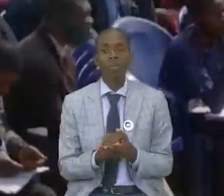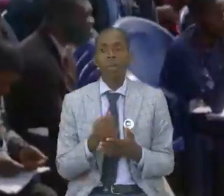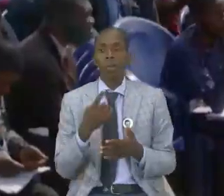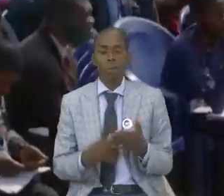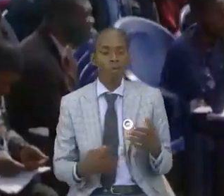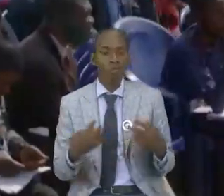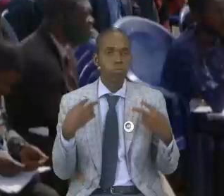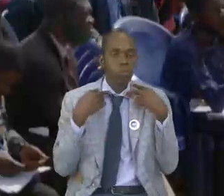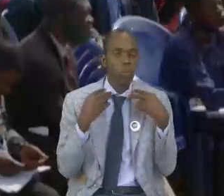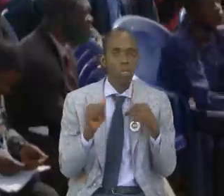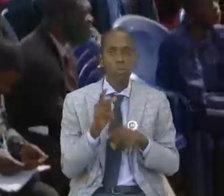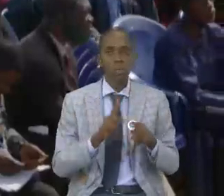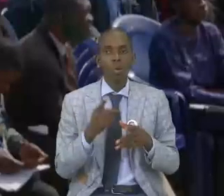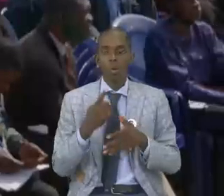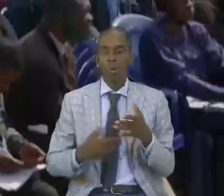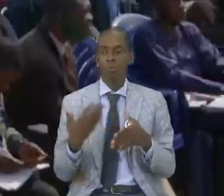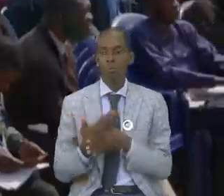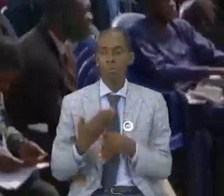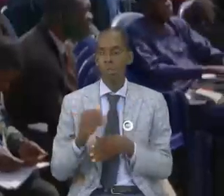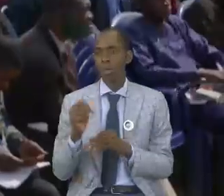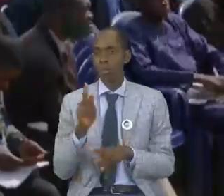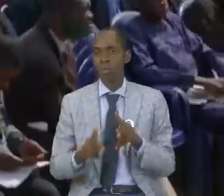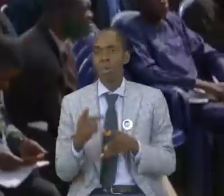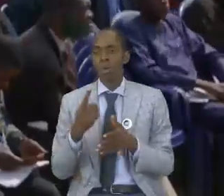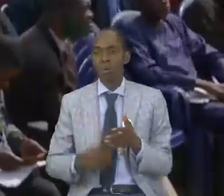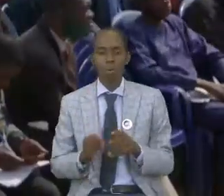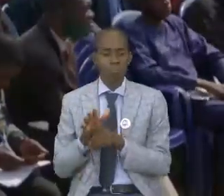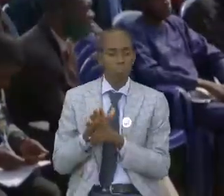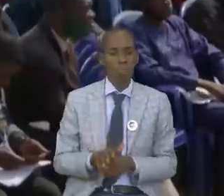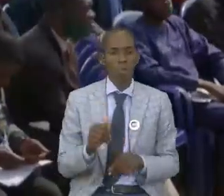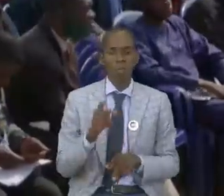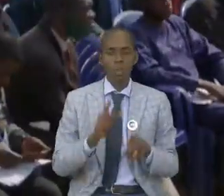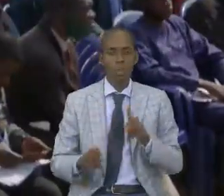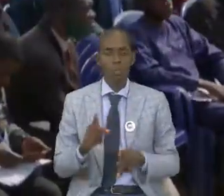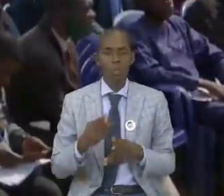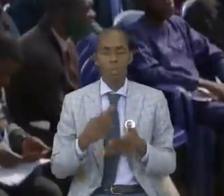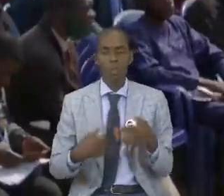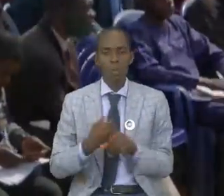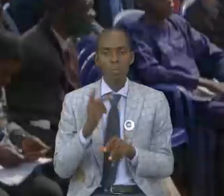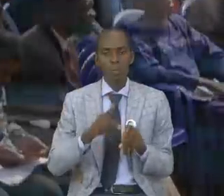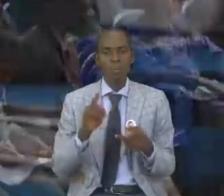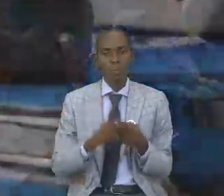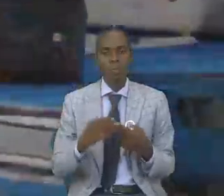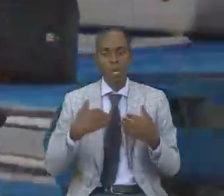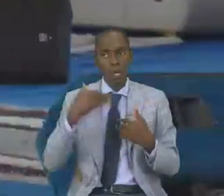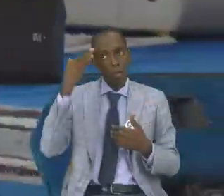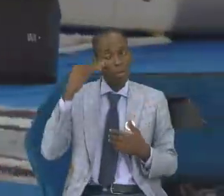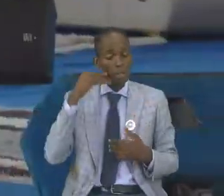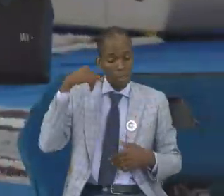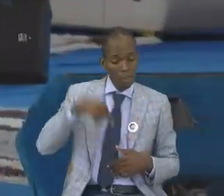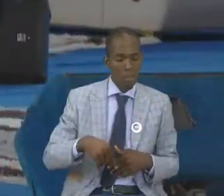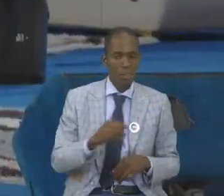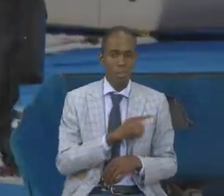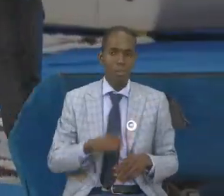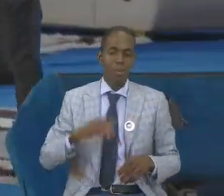people, what disturbs other people, what puts other people heads down and legs up, the Lord will straighten you